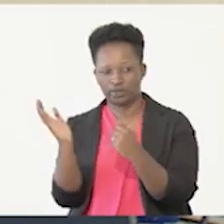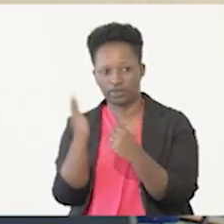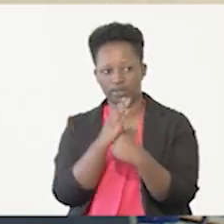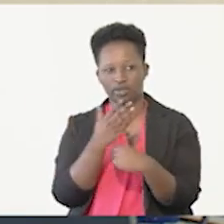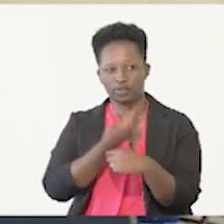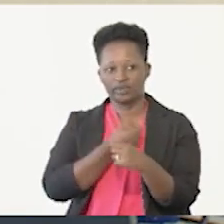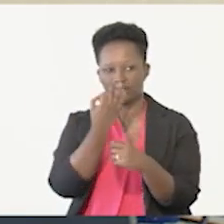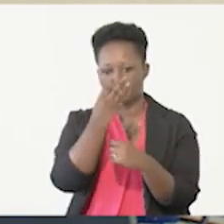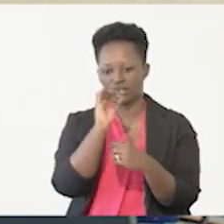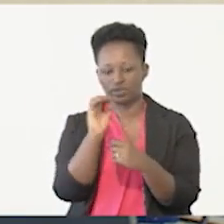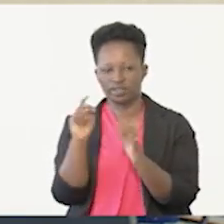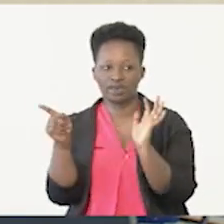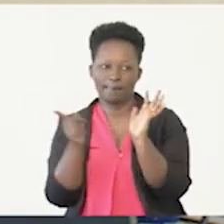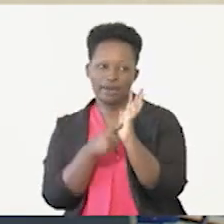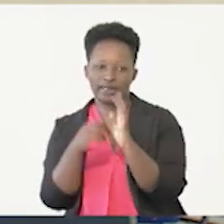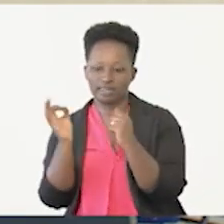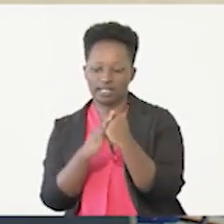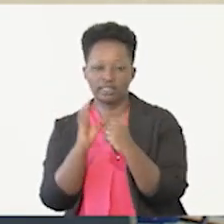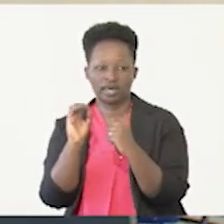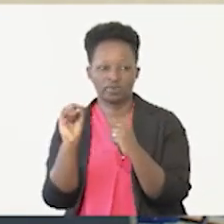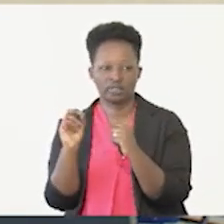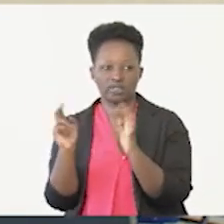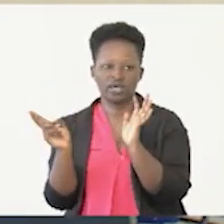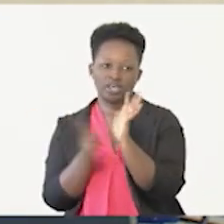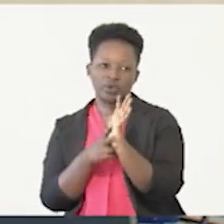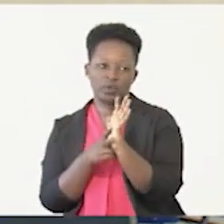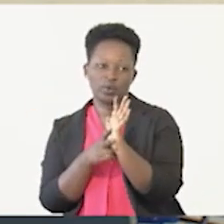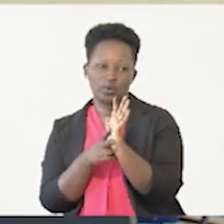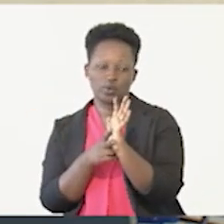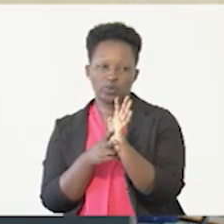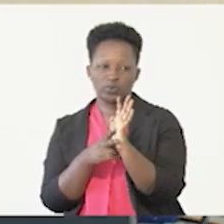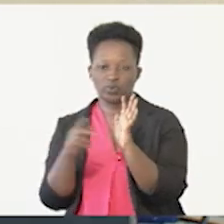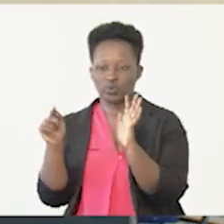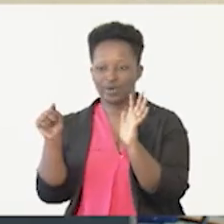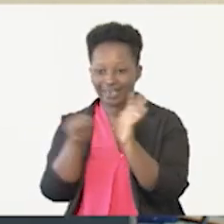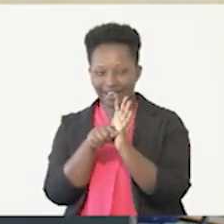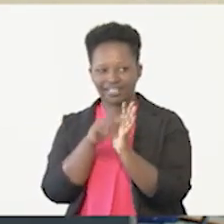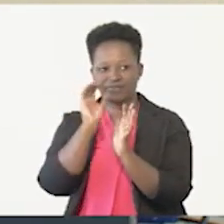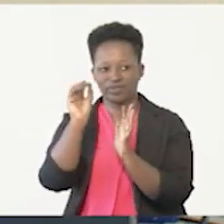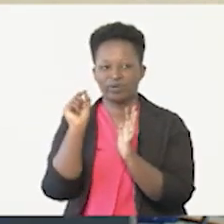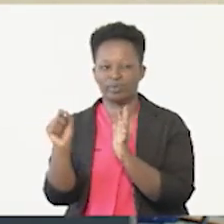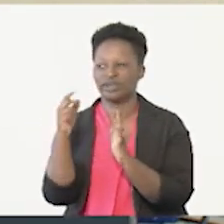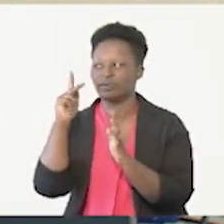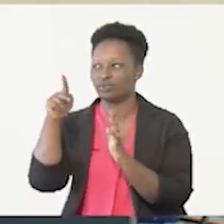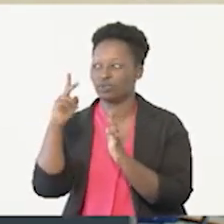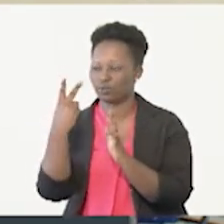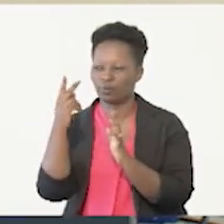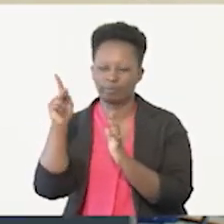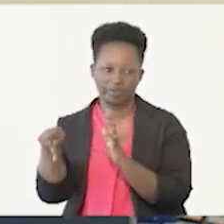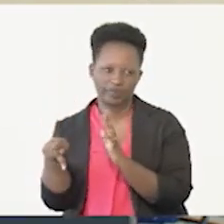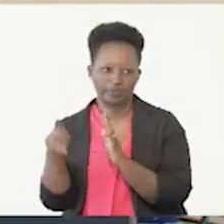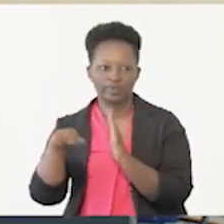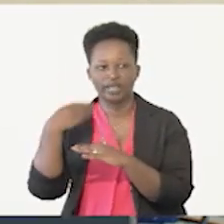have 300 minus 800, which gives you negative 0.2 P. So